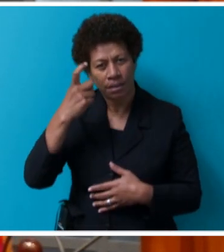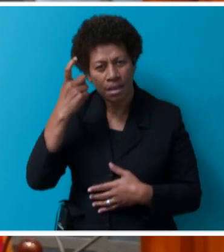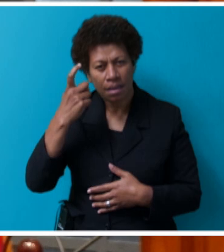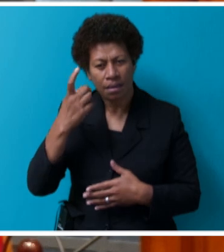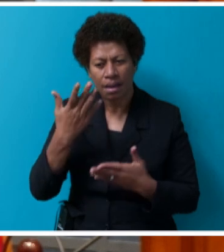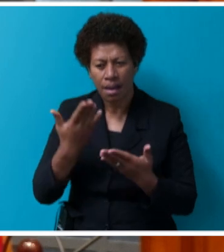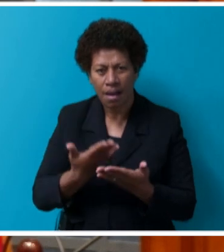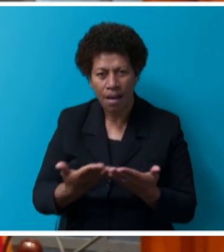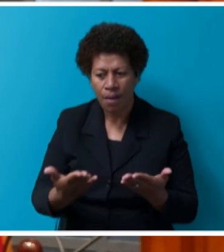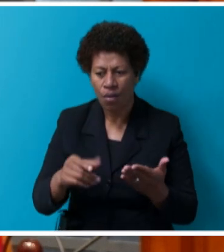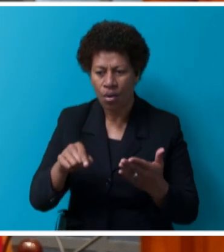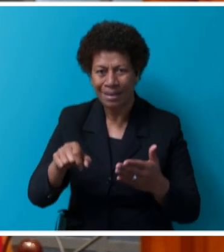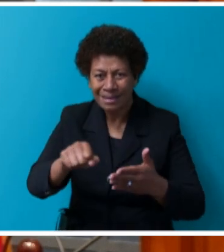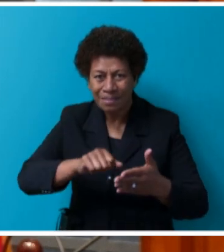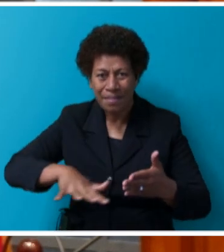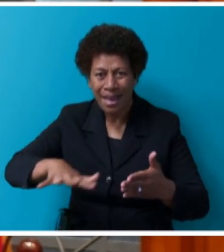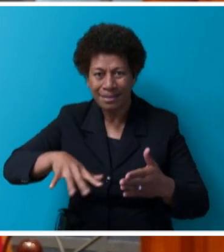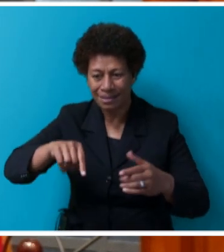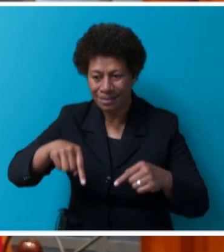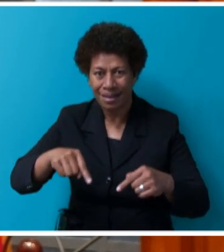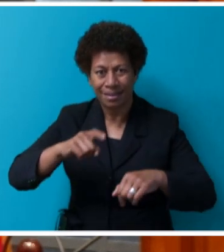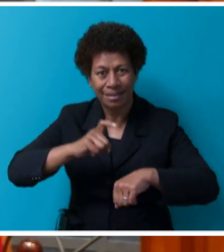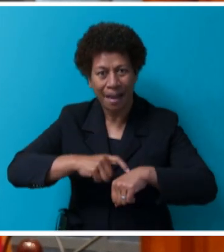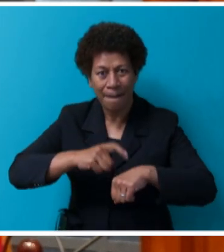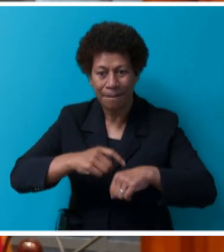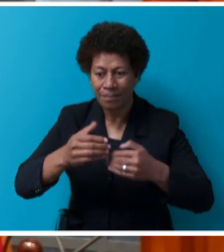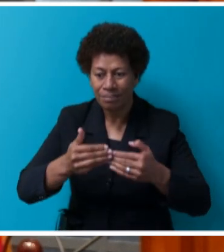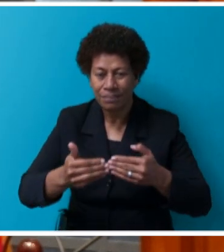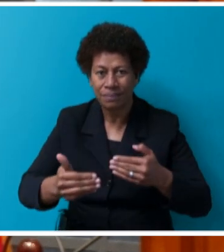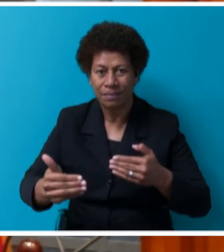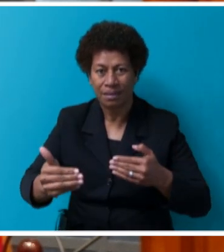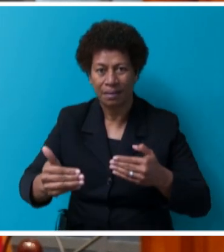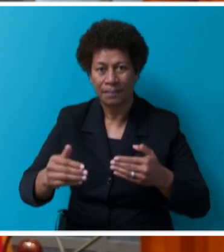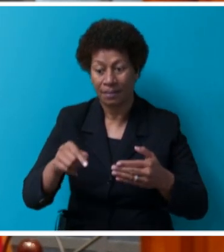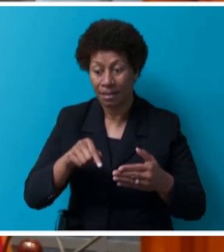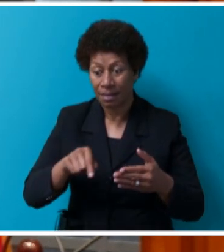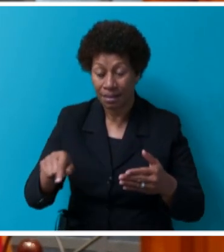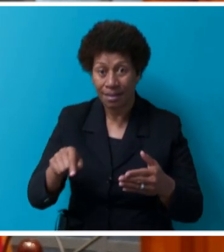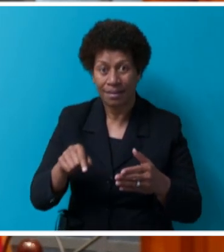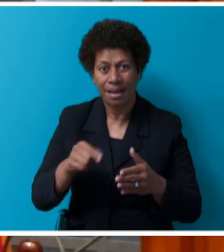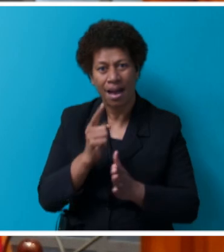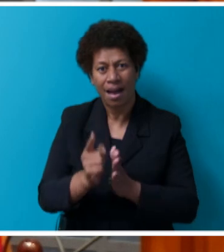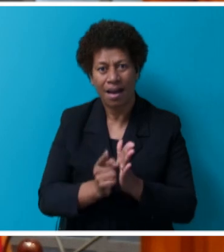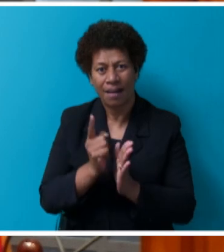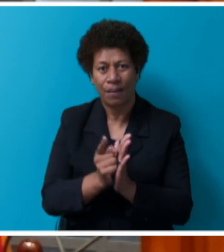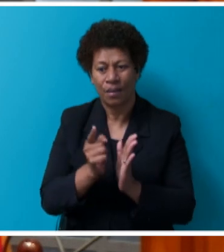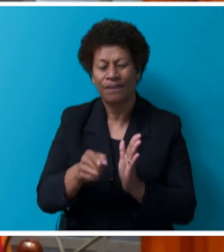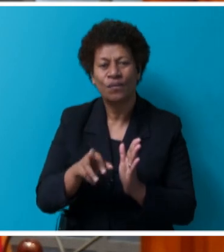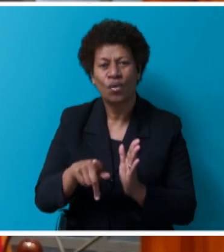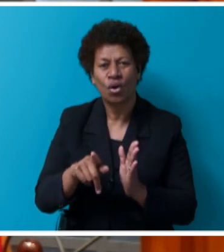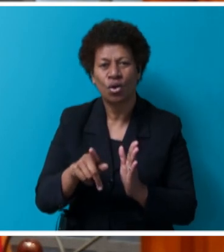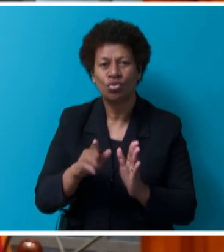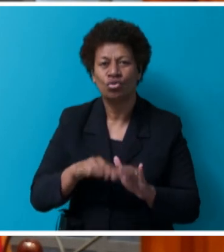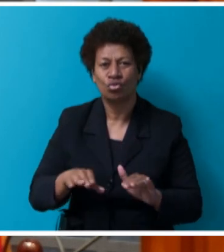space constraints, the rollout timeline, and the impact of extended hours of young children.